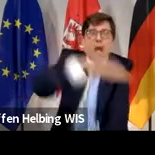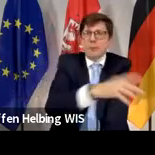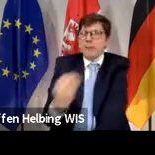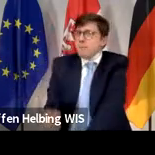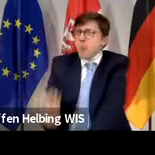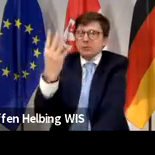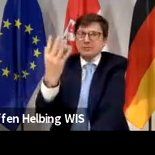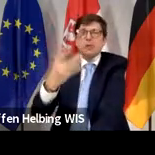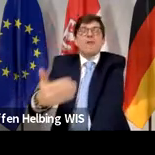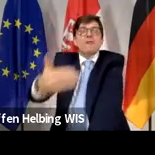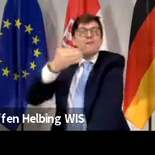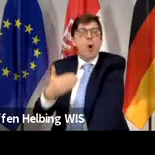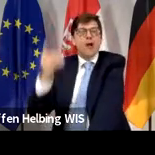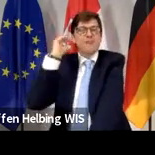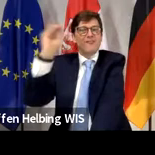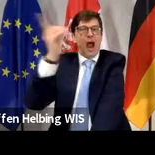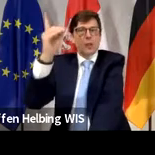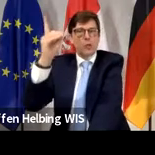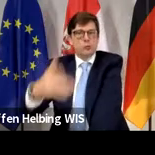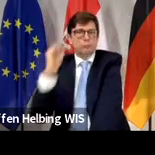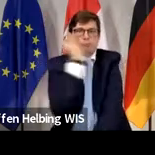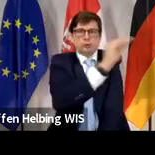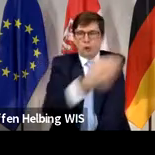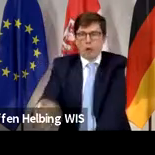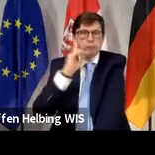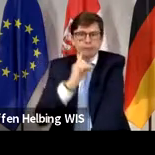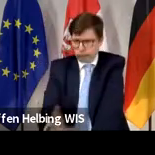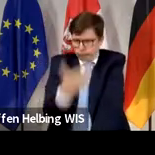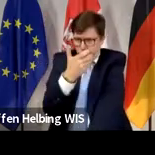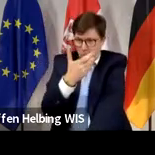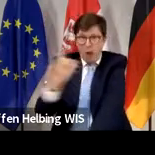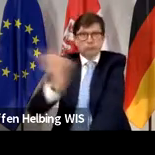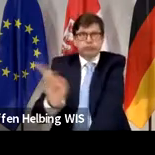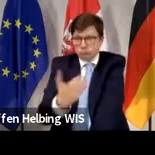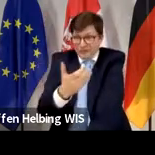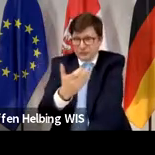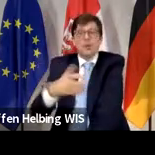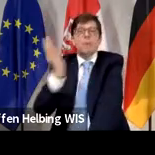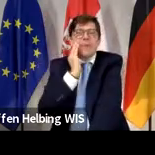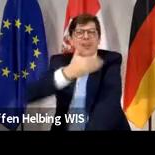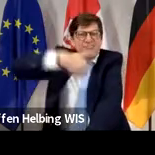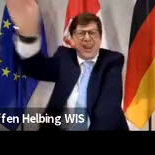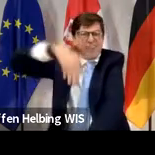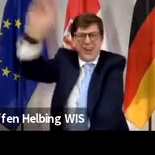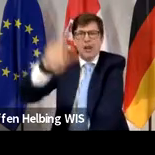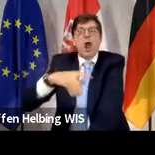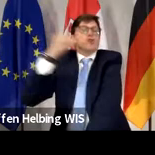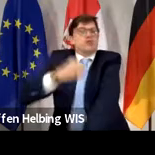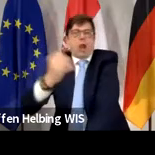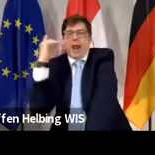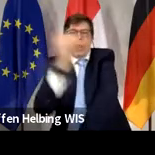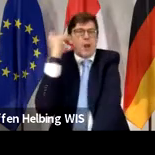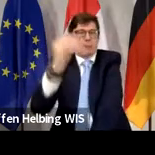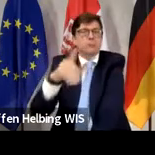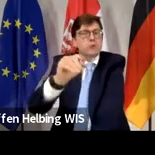deaf people know the news and the information before it's happening. We want to see it. We want to know it.